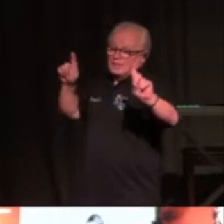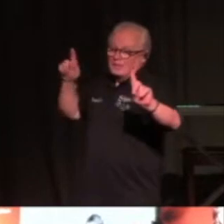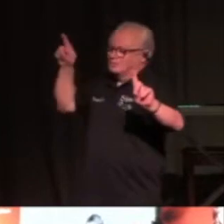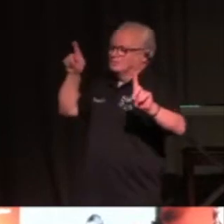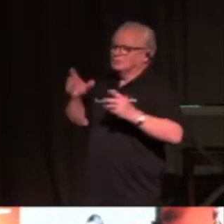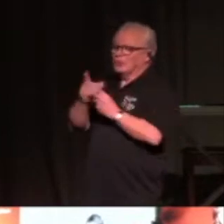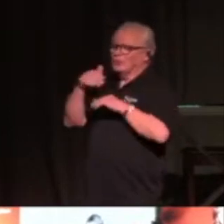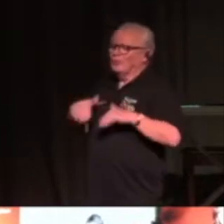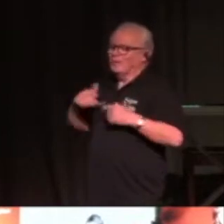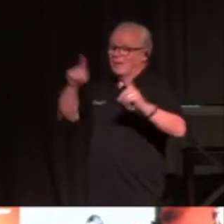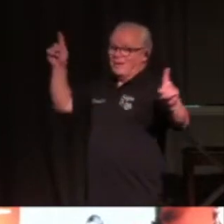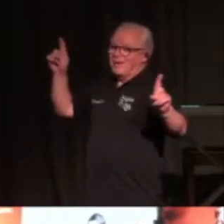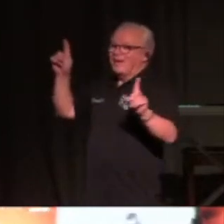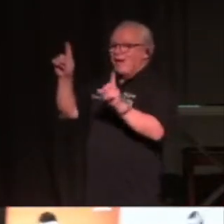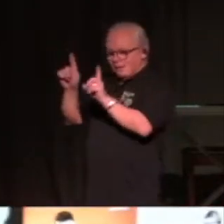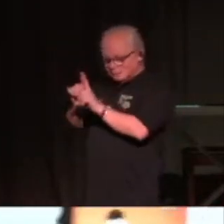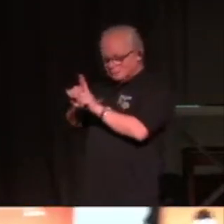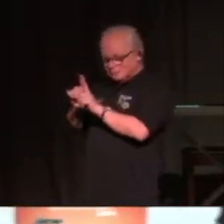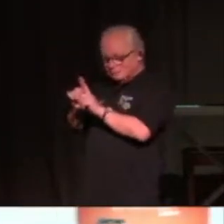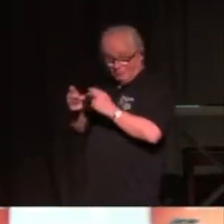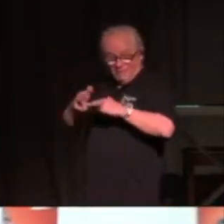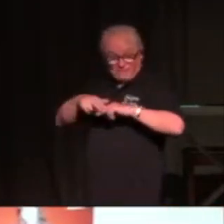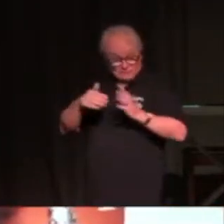And if you're looking for Jesus today, he's back where you left him.